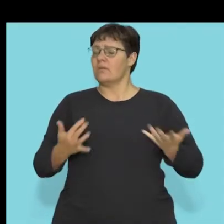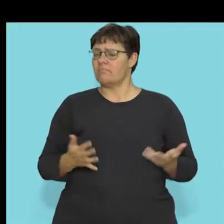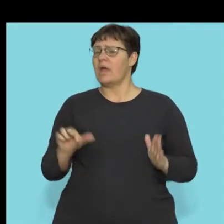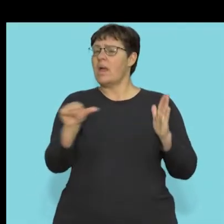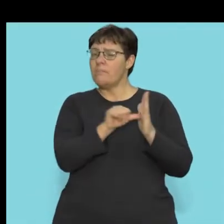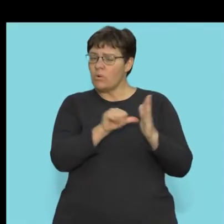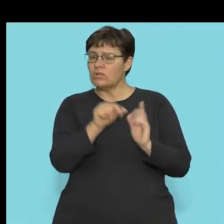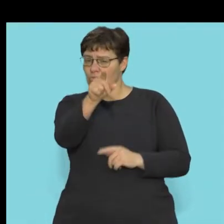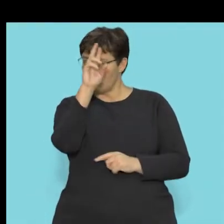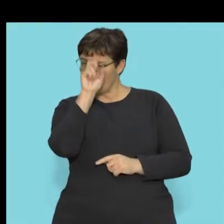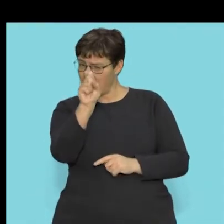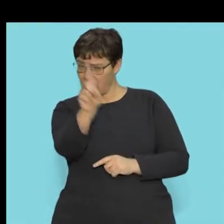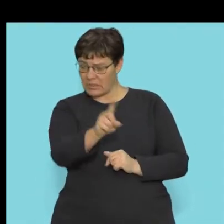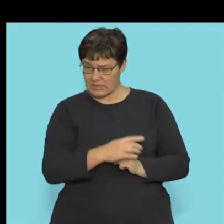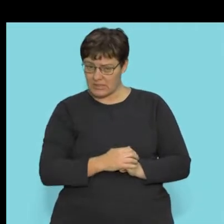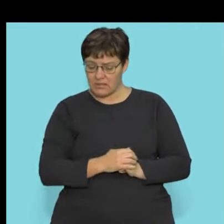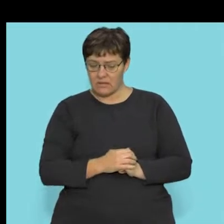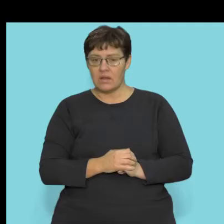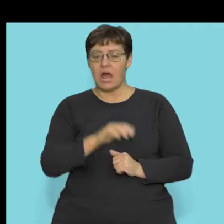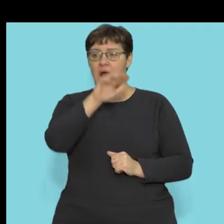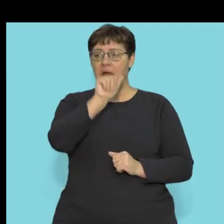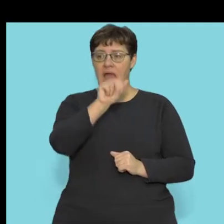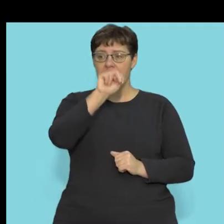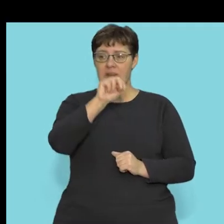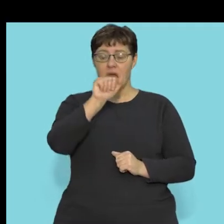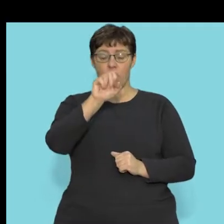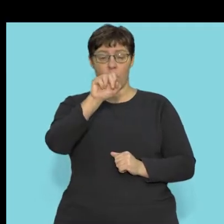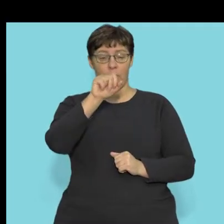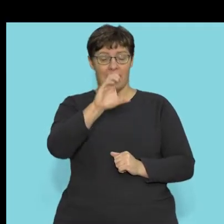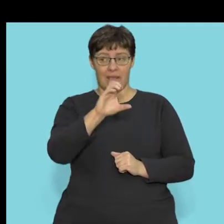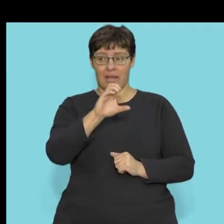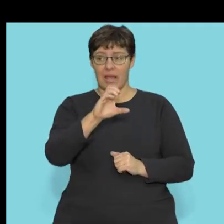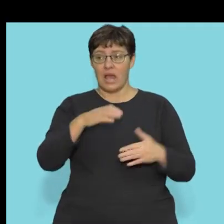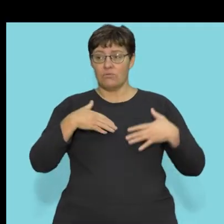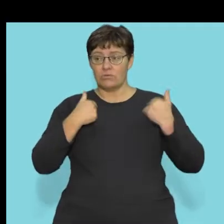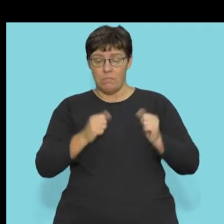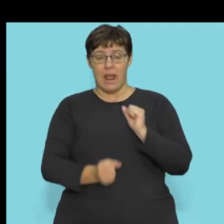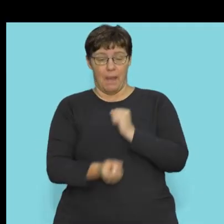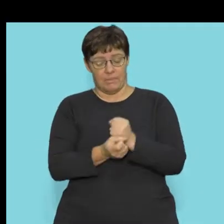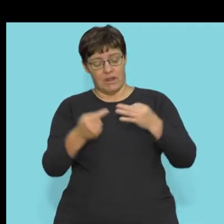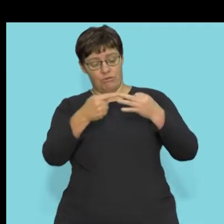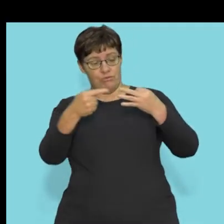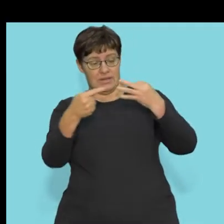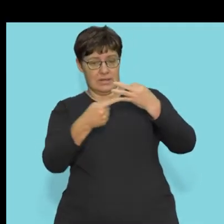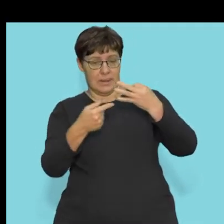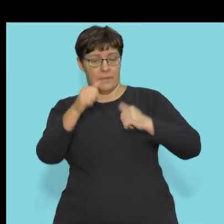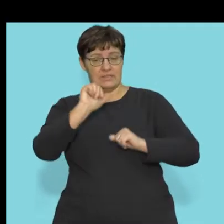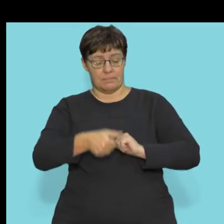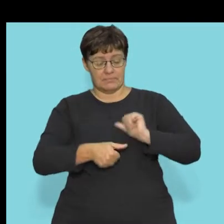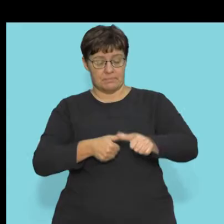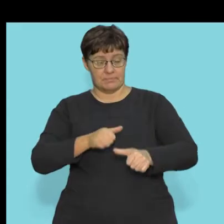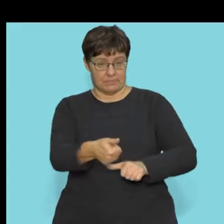So guys, it's important that we remember that the stages of anaerobic respiration take place in three separate